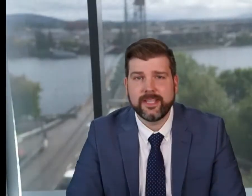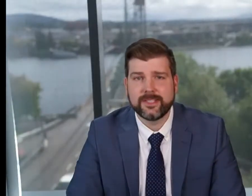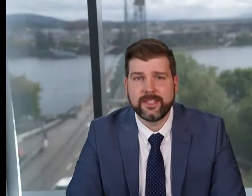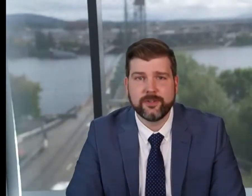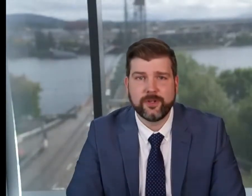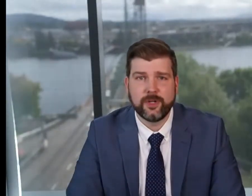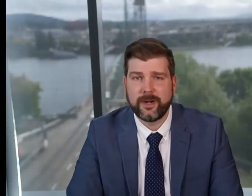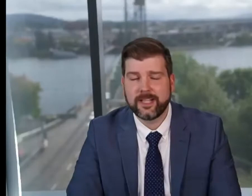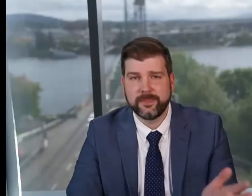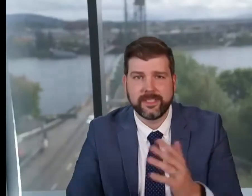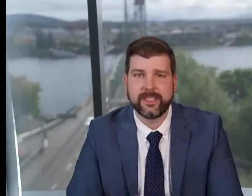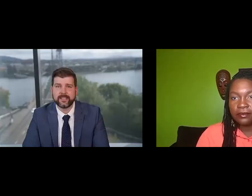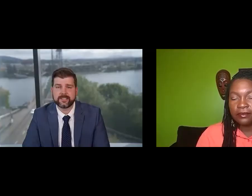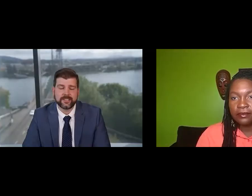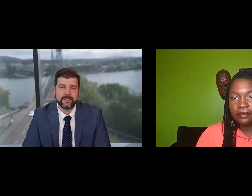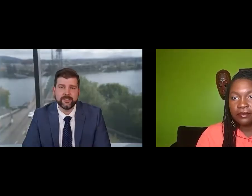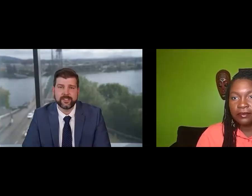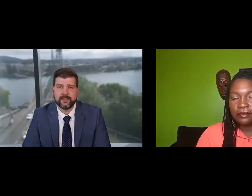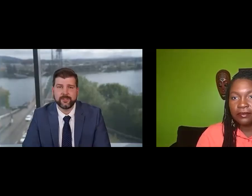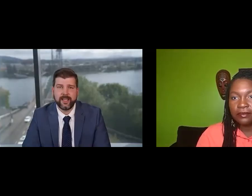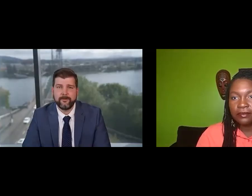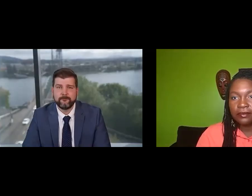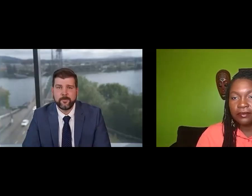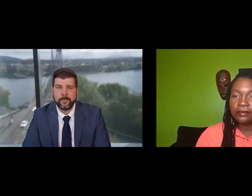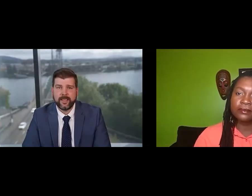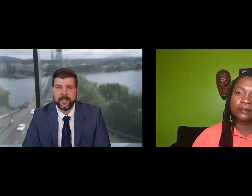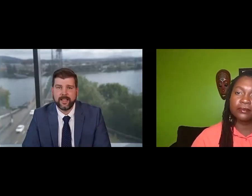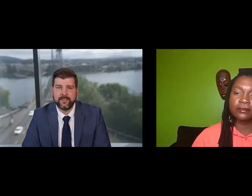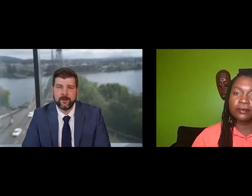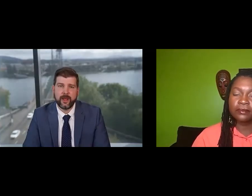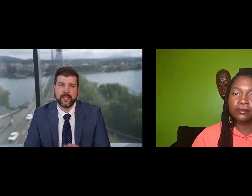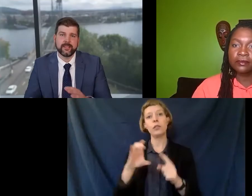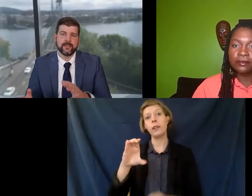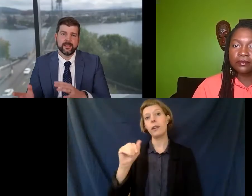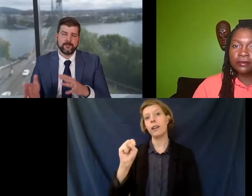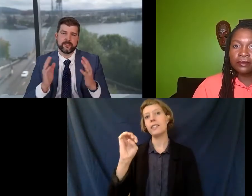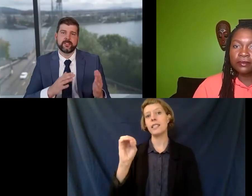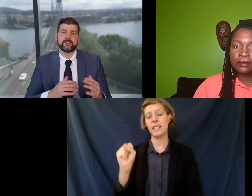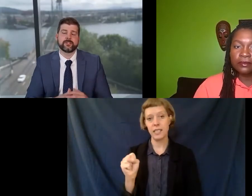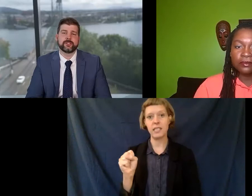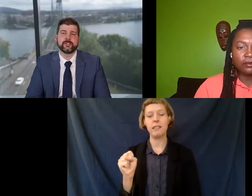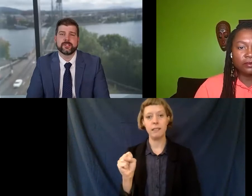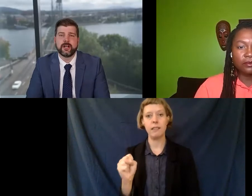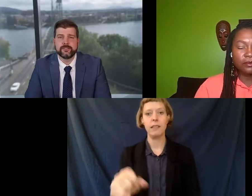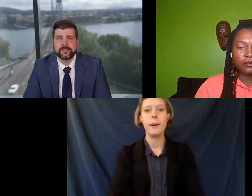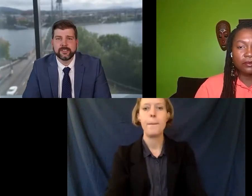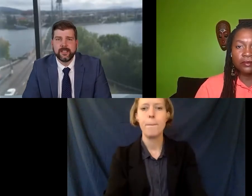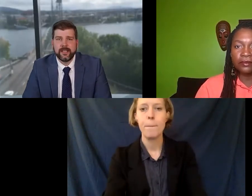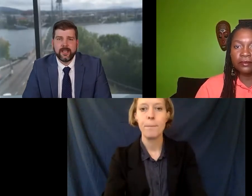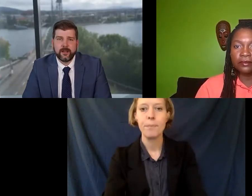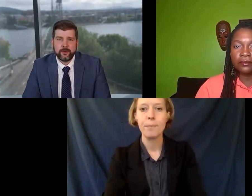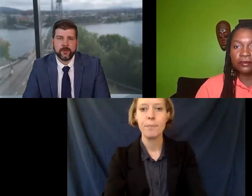prosecuted cases here for approximately the next 6 years after that. And then I left the district attorney's